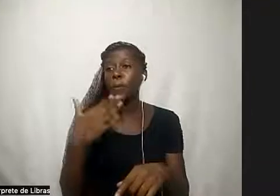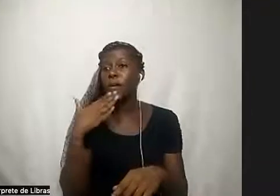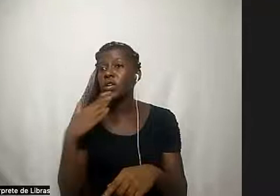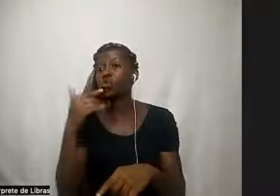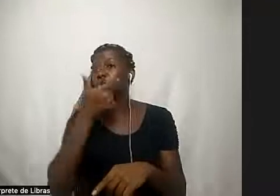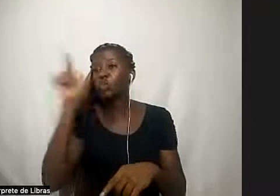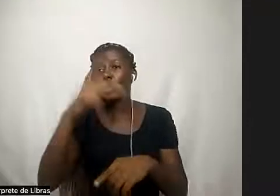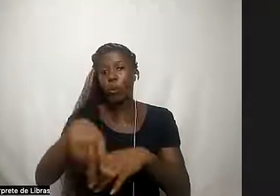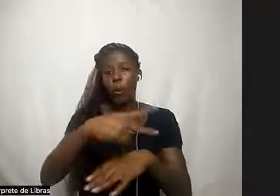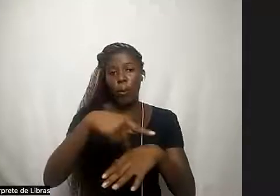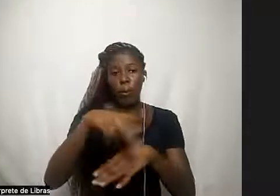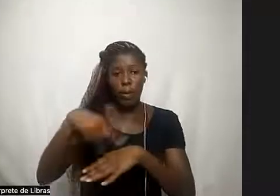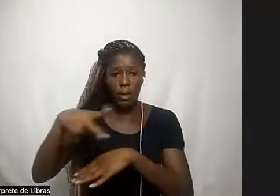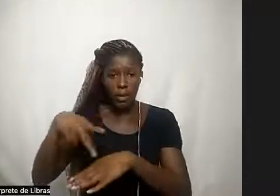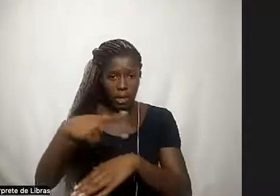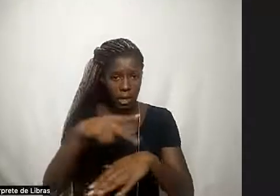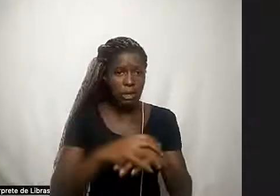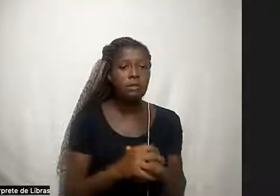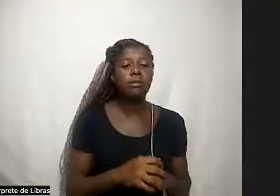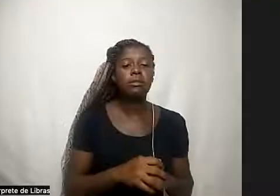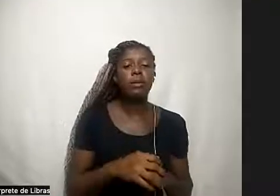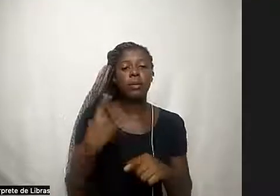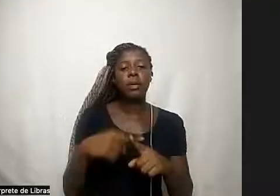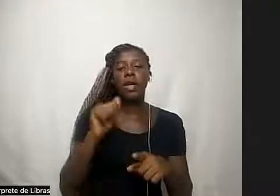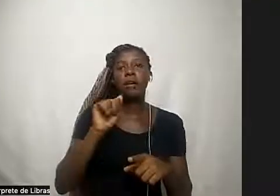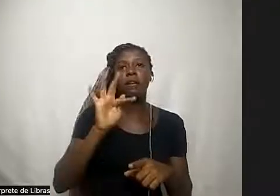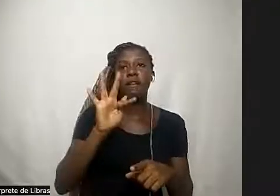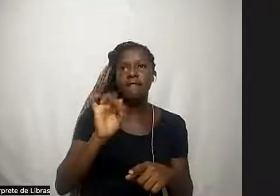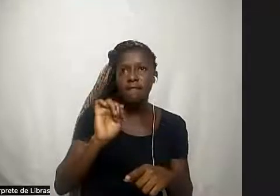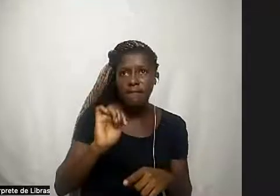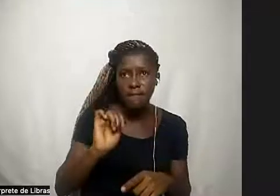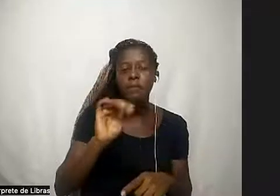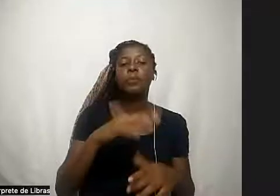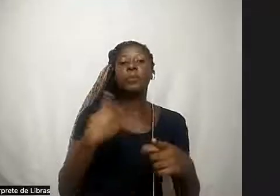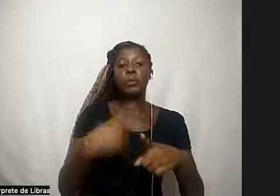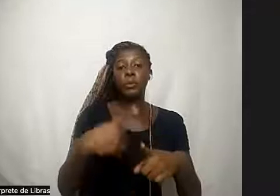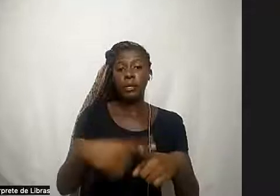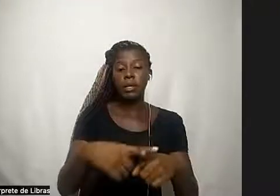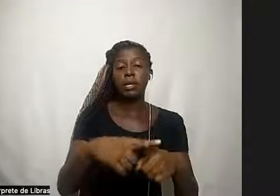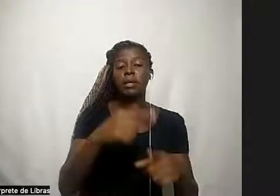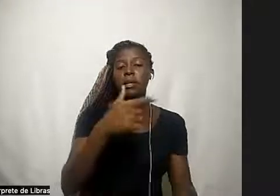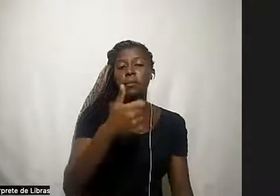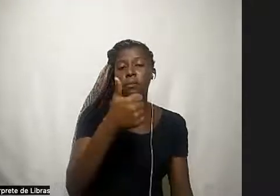And this albatross plan started from international demand because